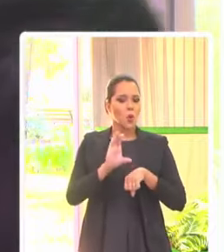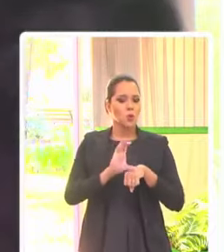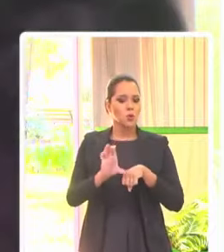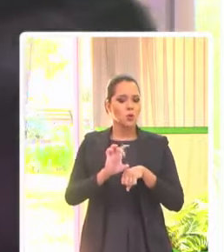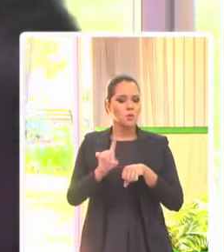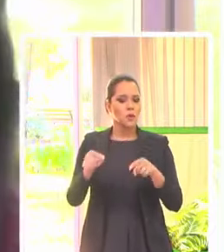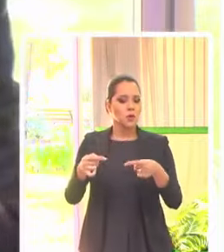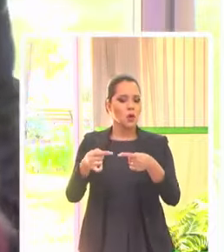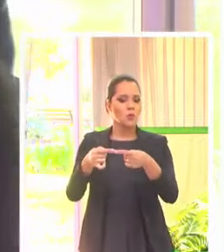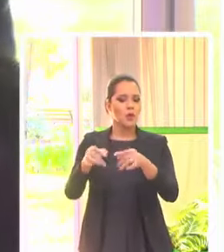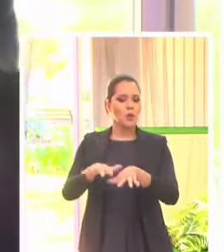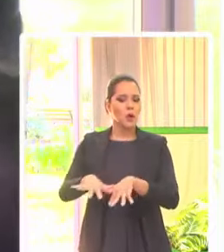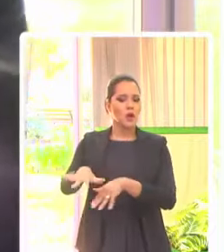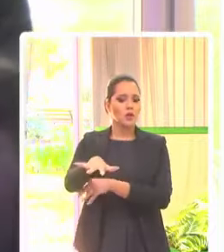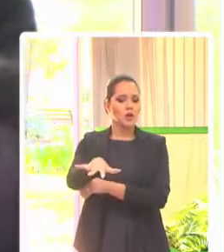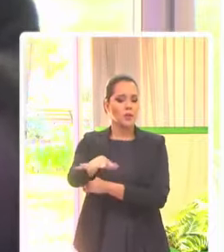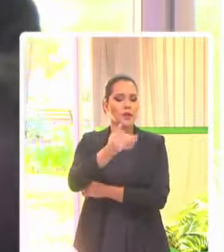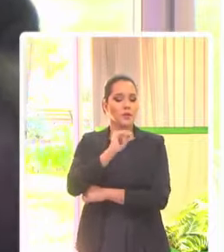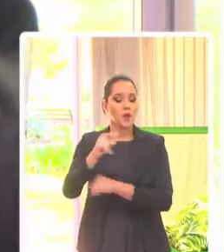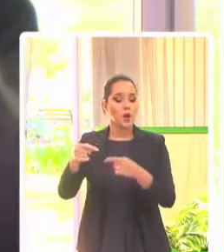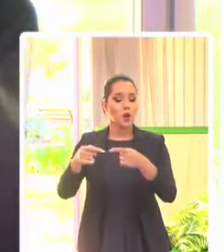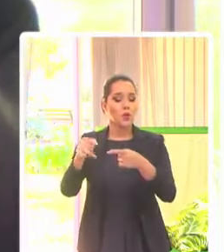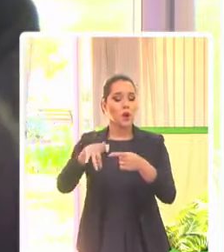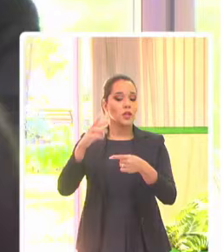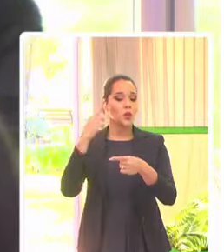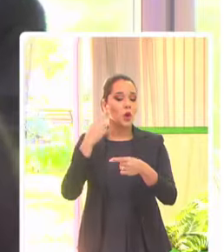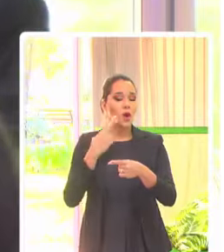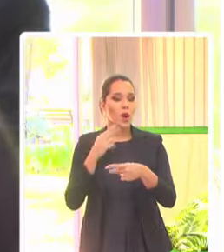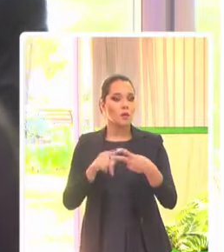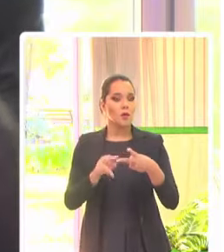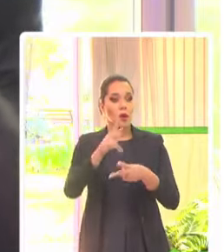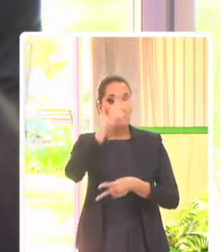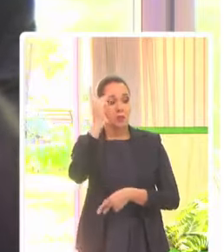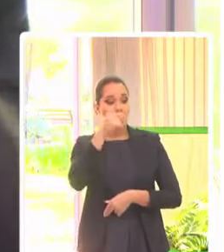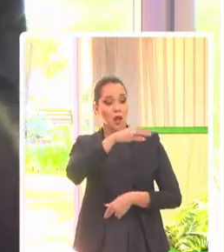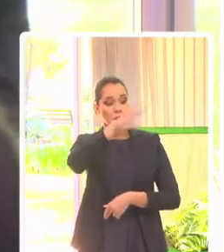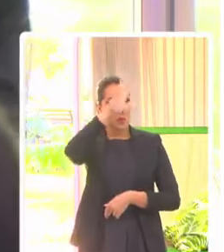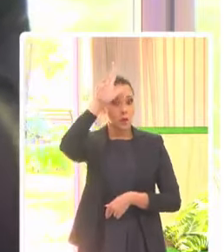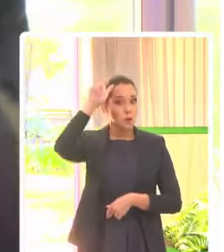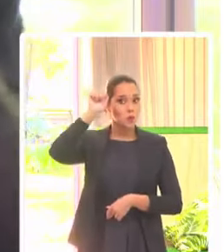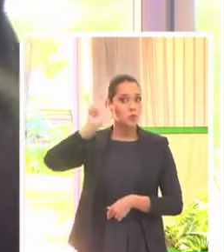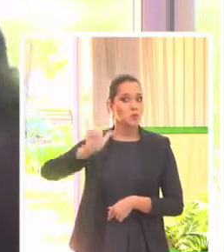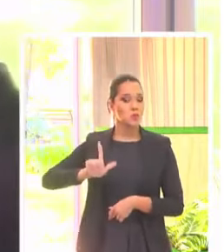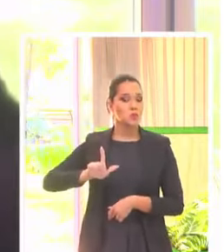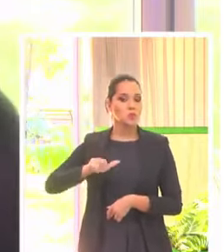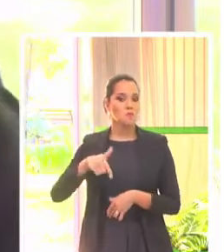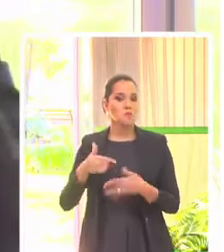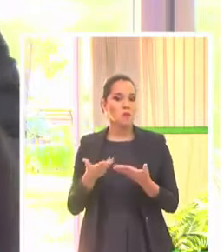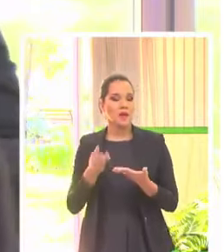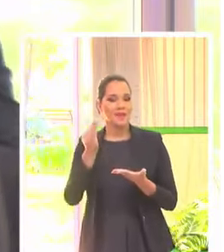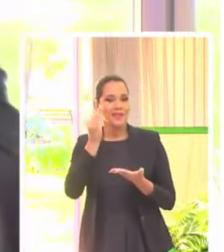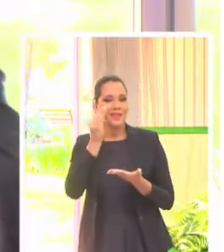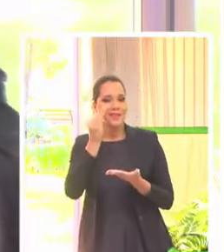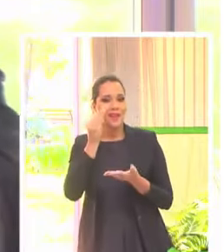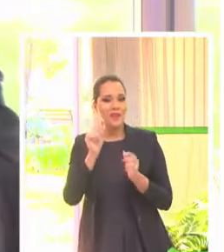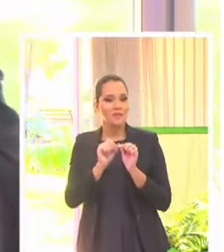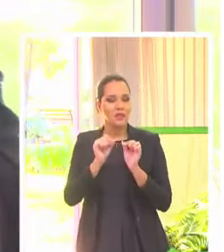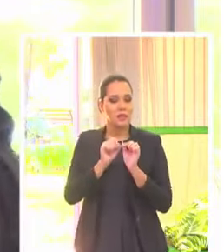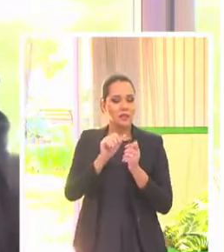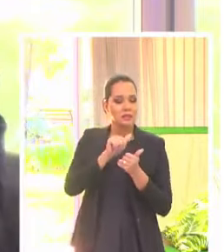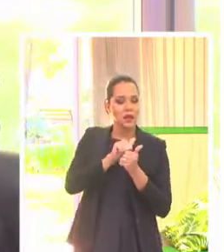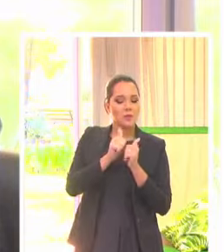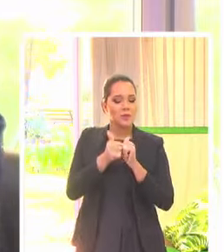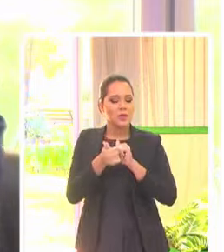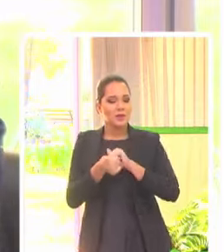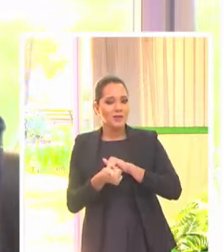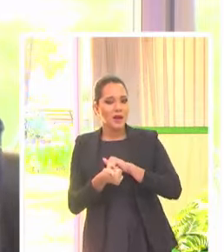for example, somebody from Roraima versus somebody from Mato Grosso do Sul, like trying to make those differences. Dhruva was saying